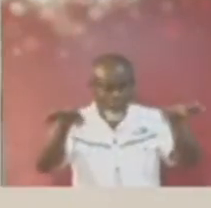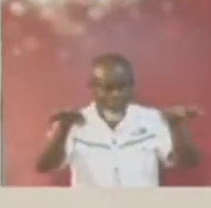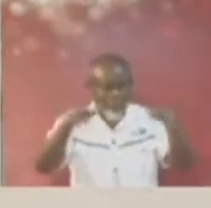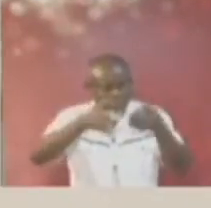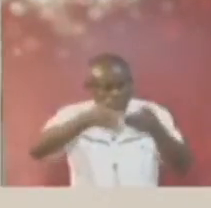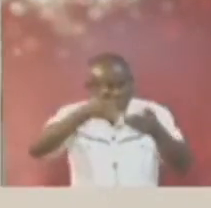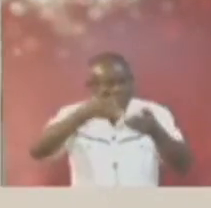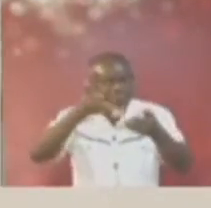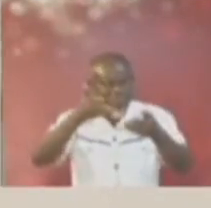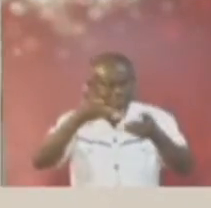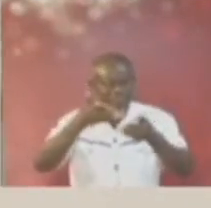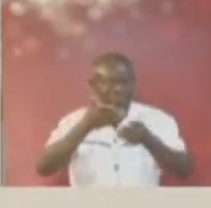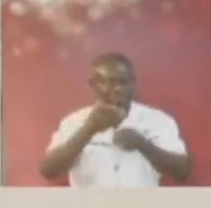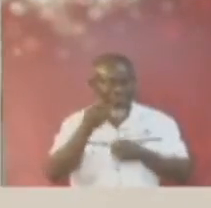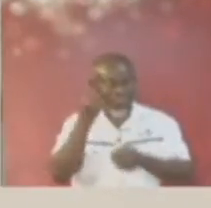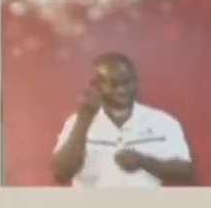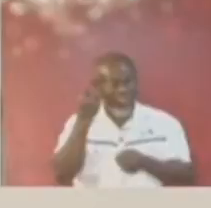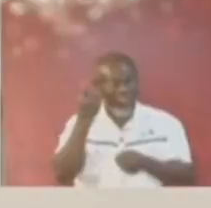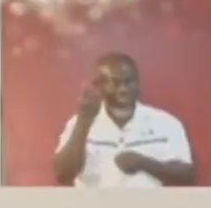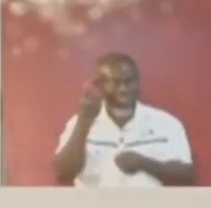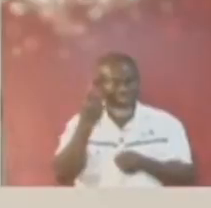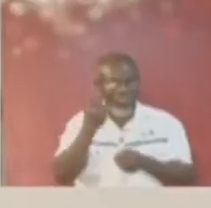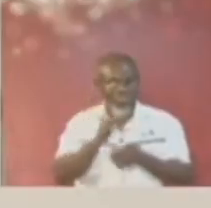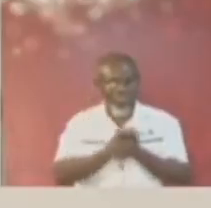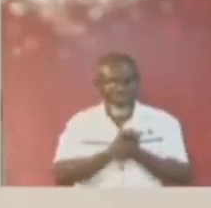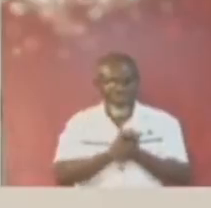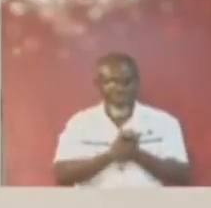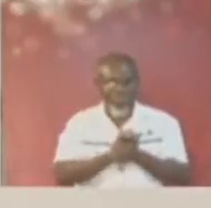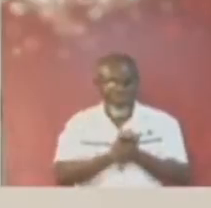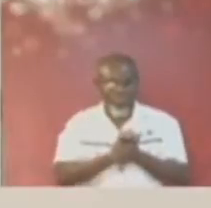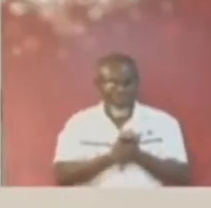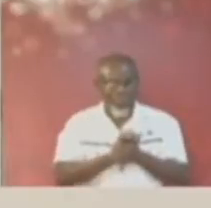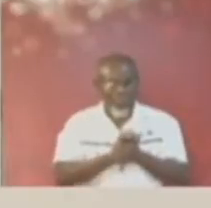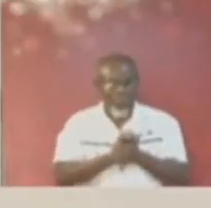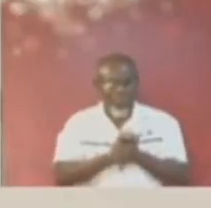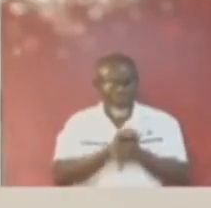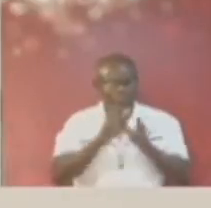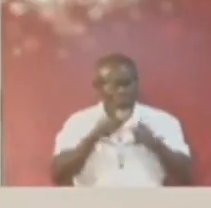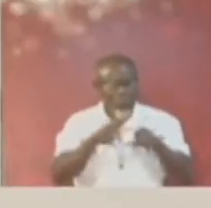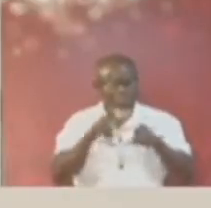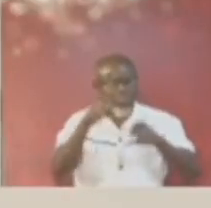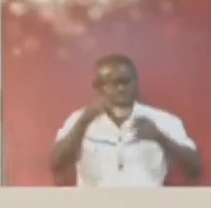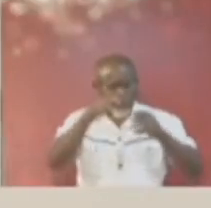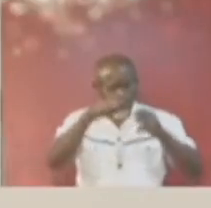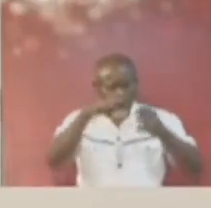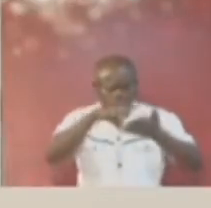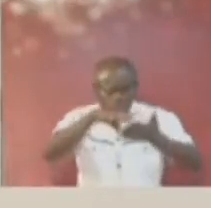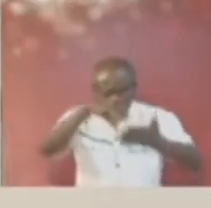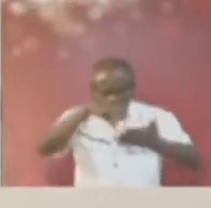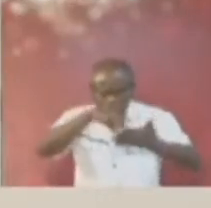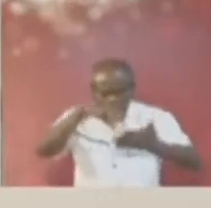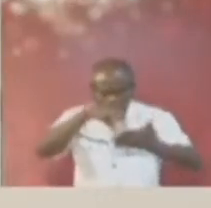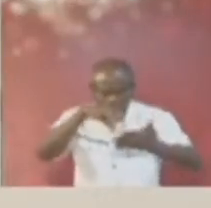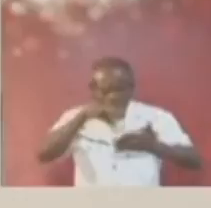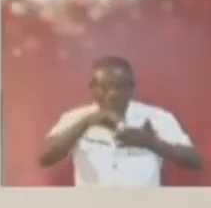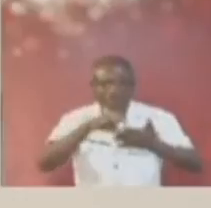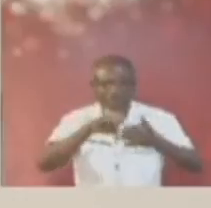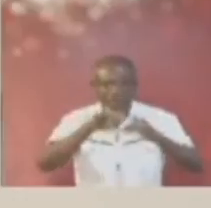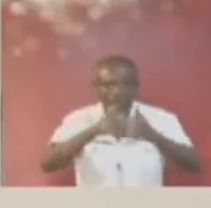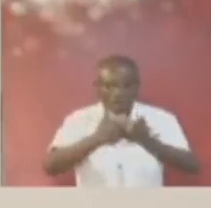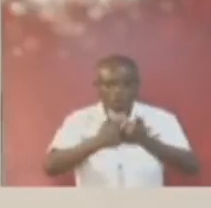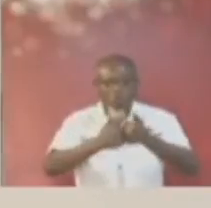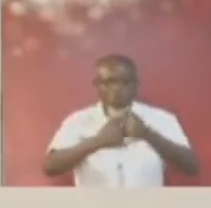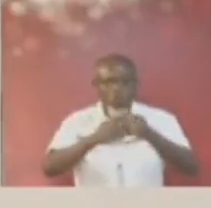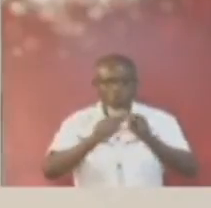journal evidence, by external experts, not stuff that we're making up. It's not stuff that we're saying off the top of our heads. And this information will actually be